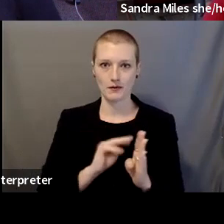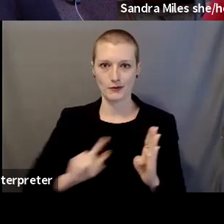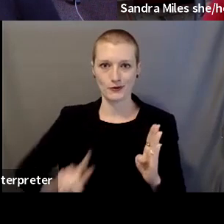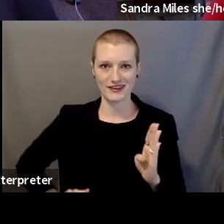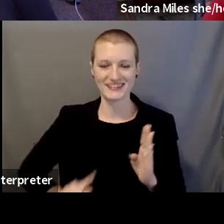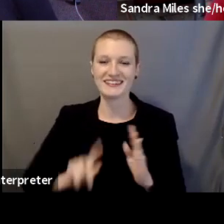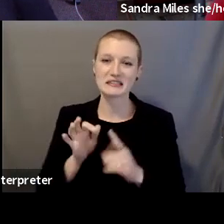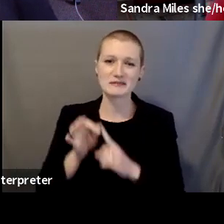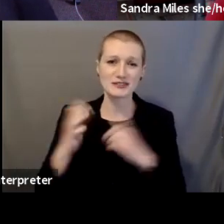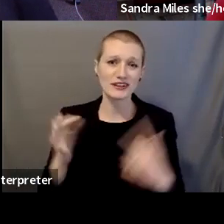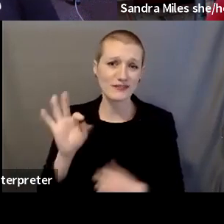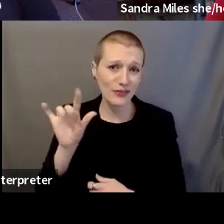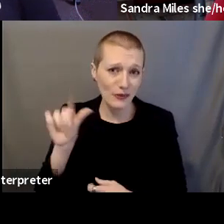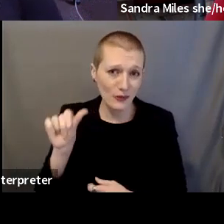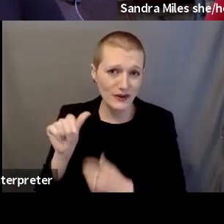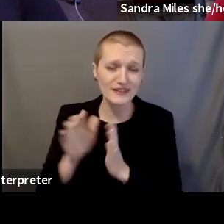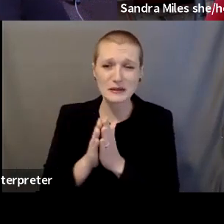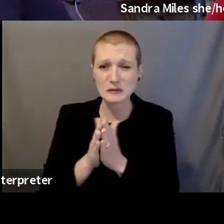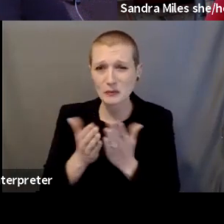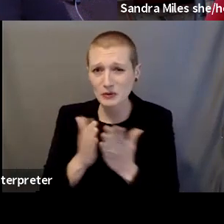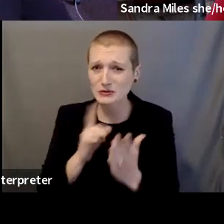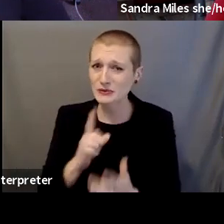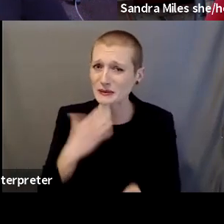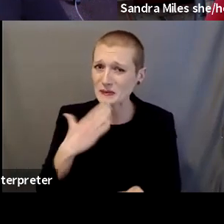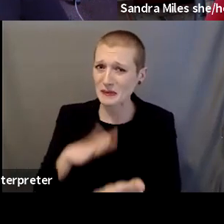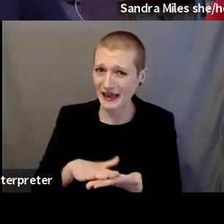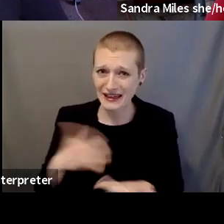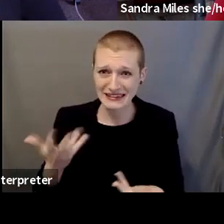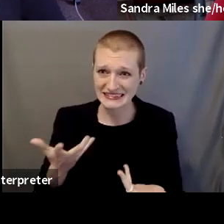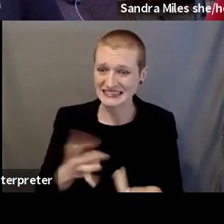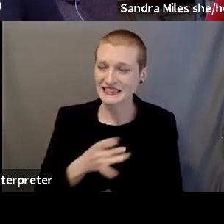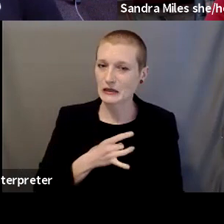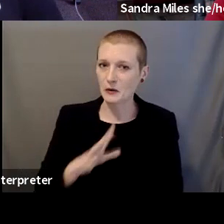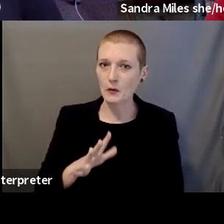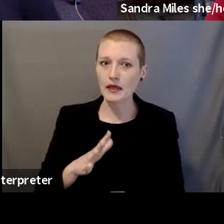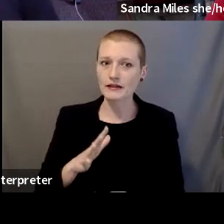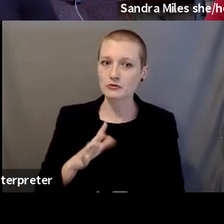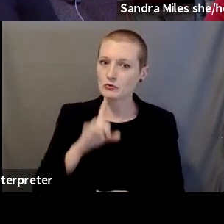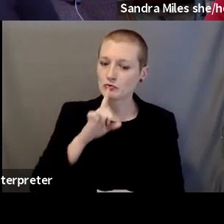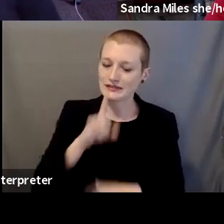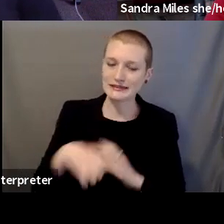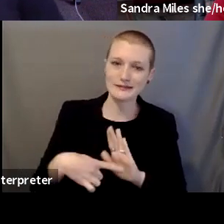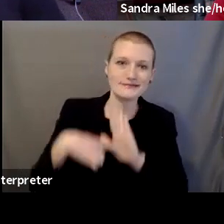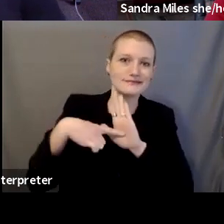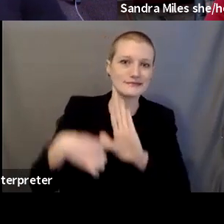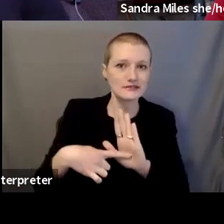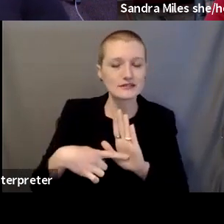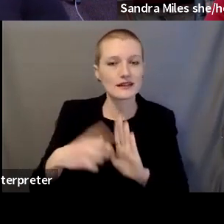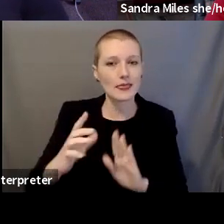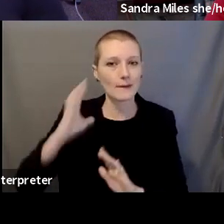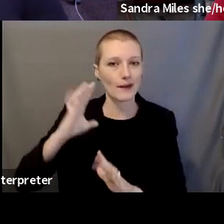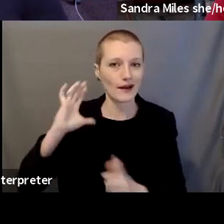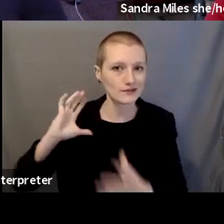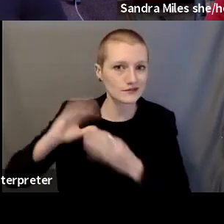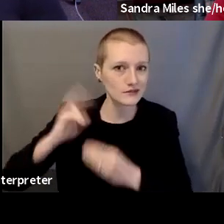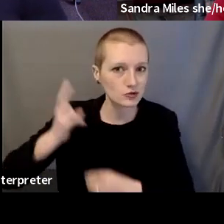Florida's textbooks are really, really bad. They don't like to bring up the past in any way. But for